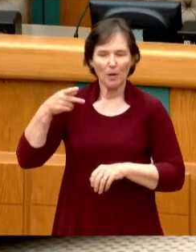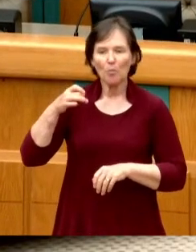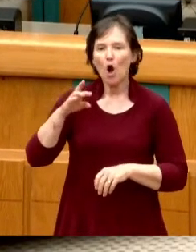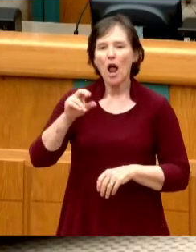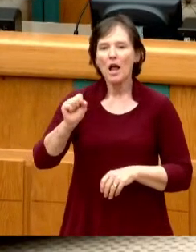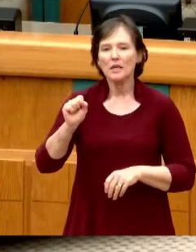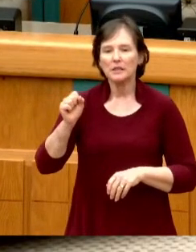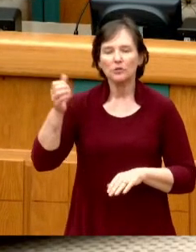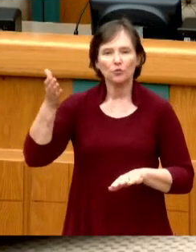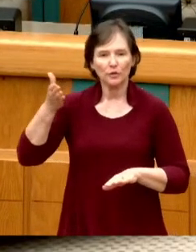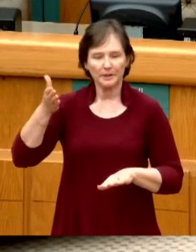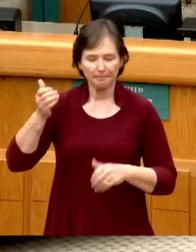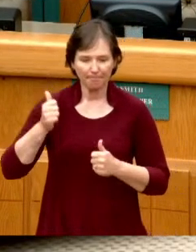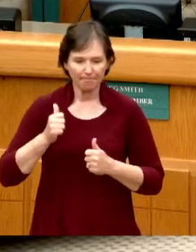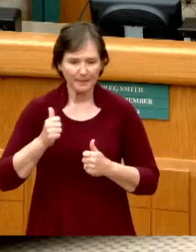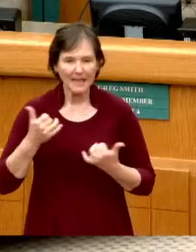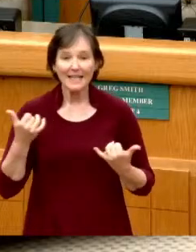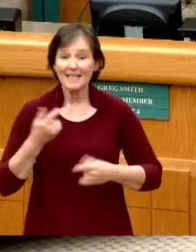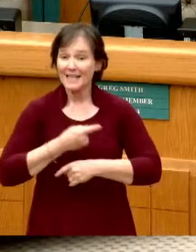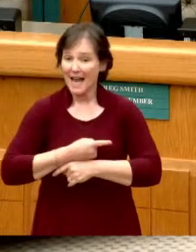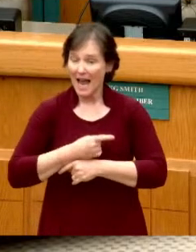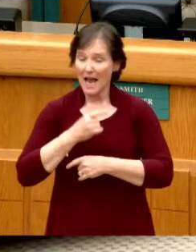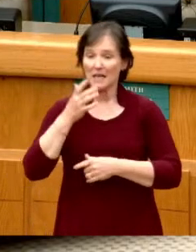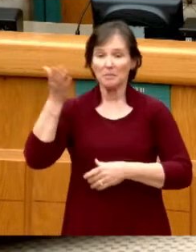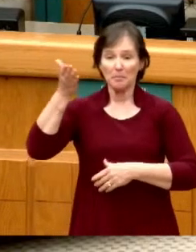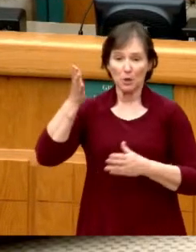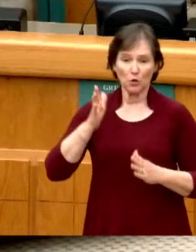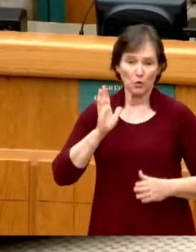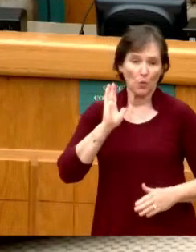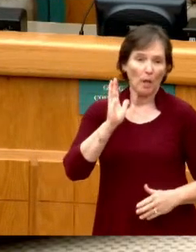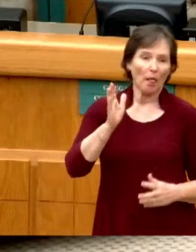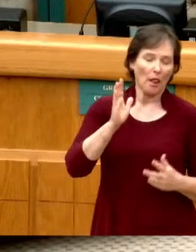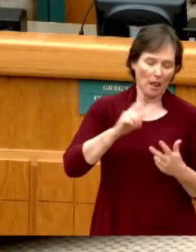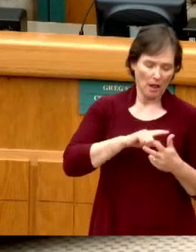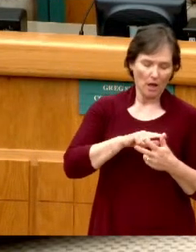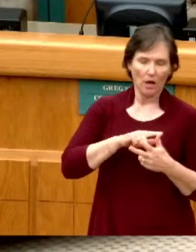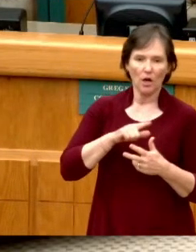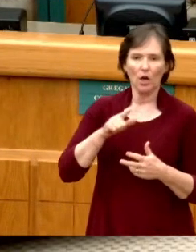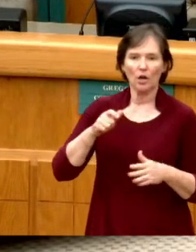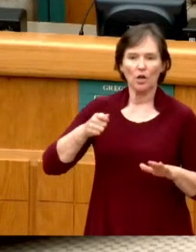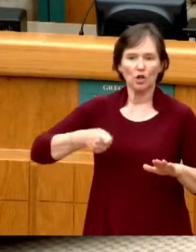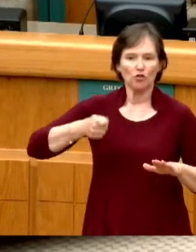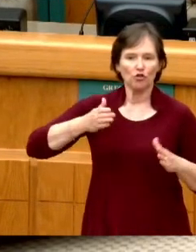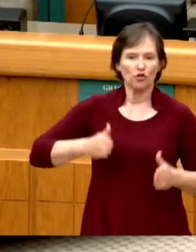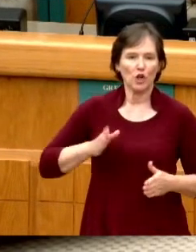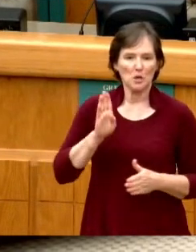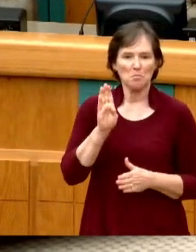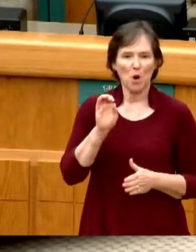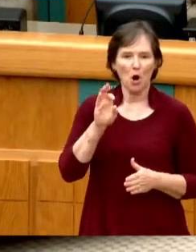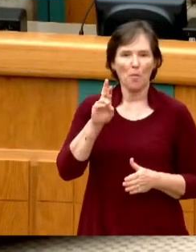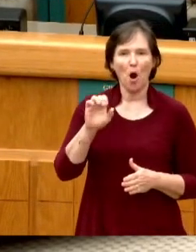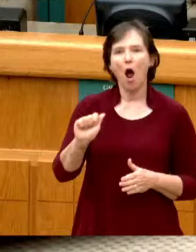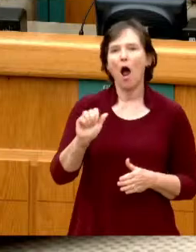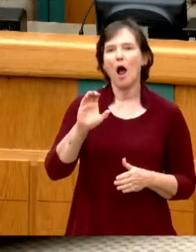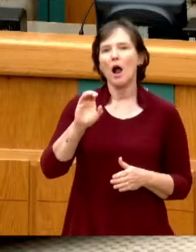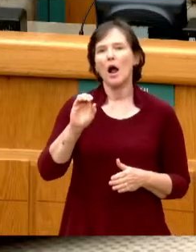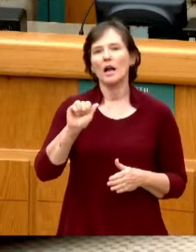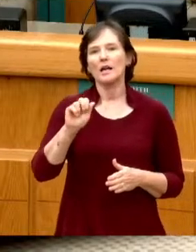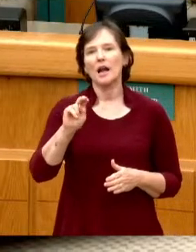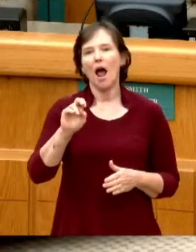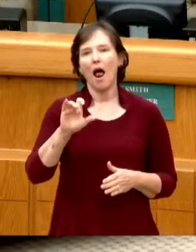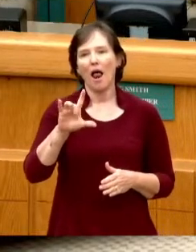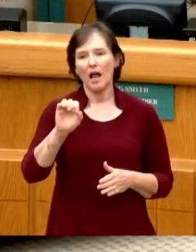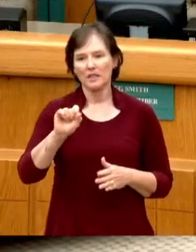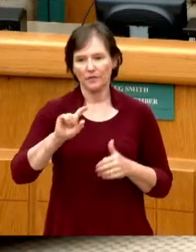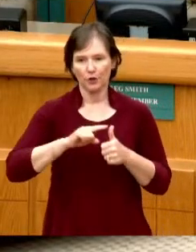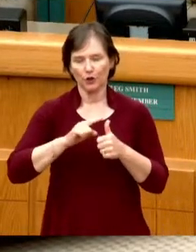the lineup today is going to be the Nueces County Judge, Barbara Canales, will start, and then I